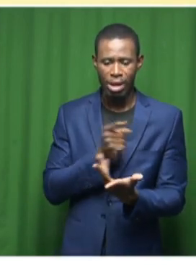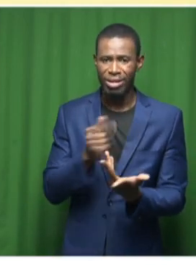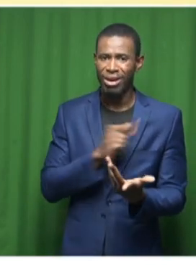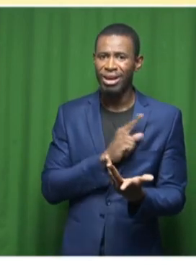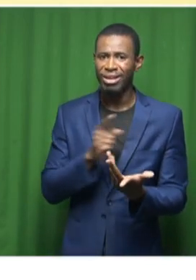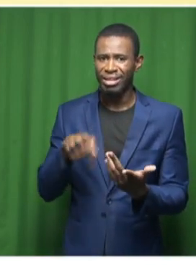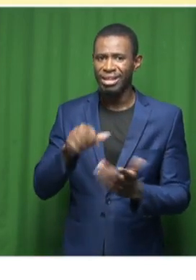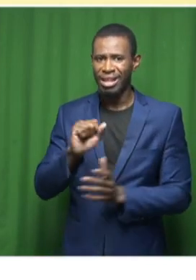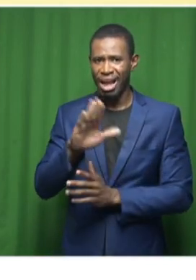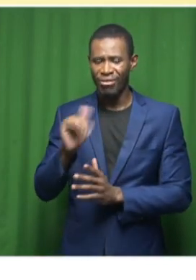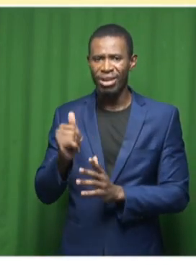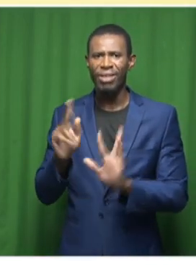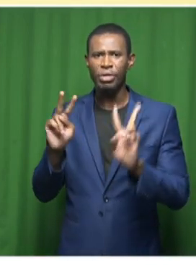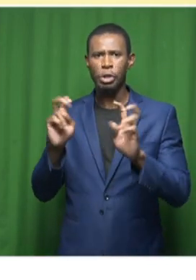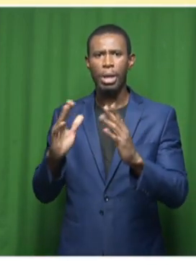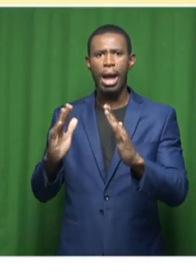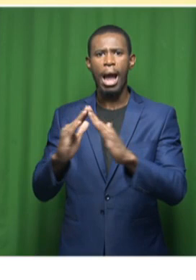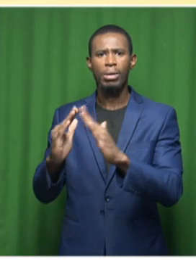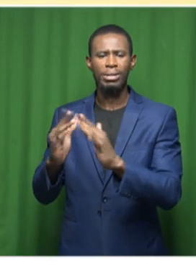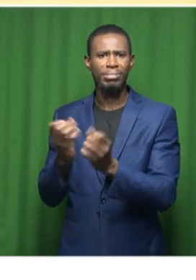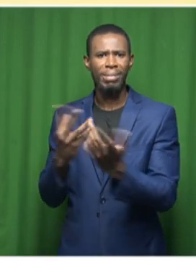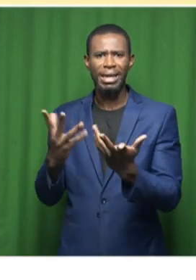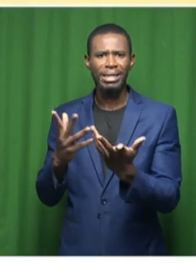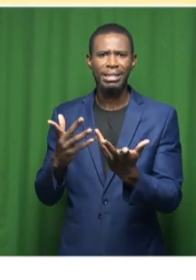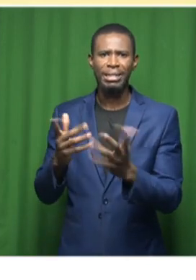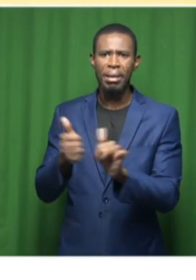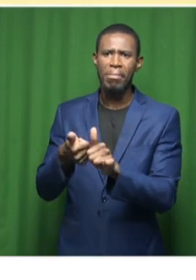the housing backlog within the industry.